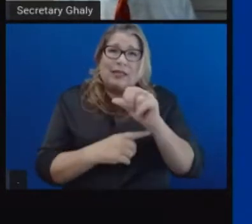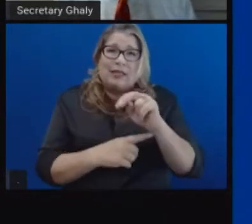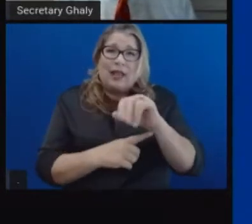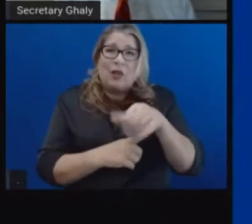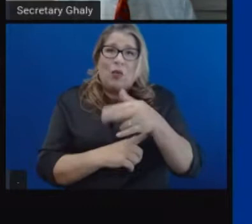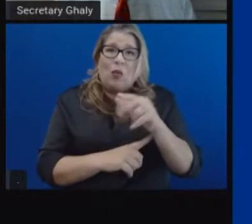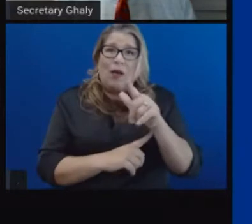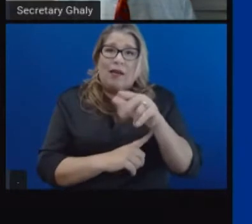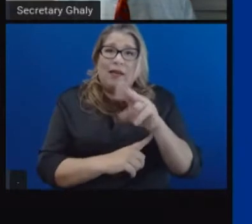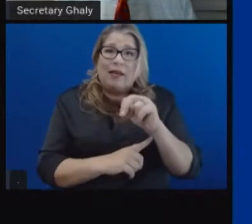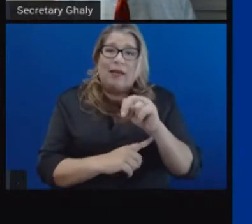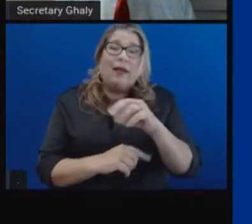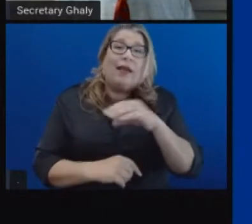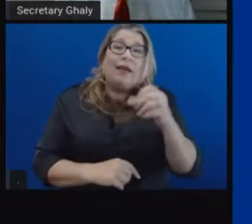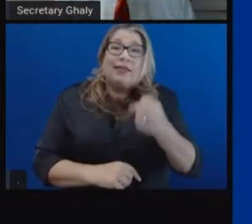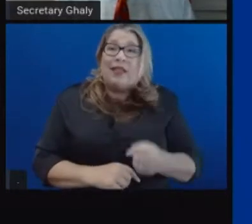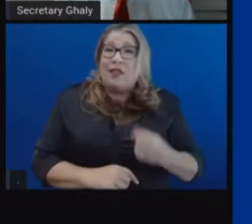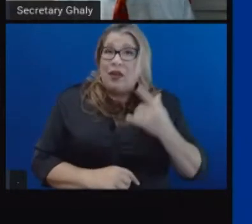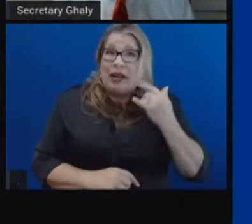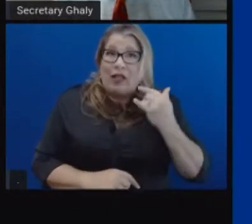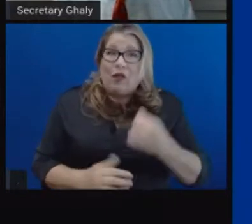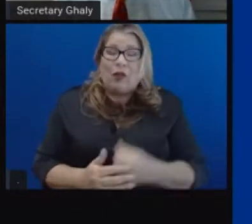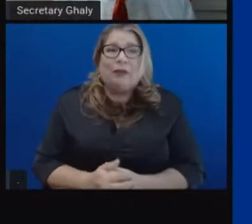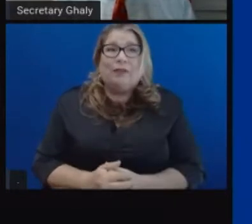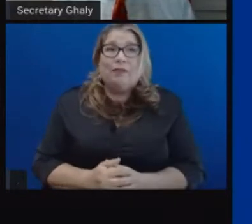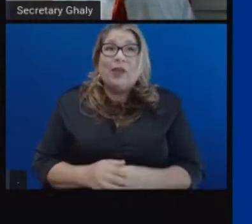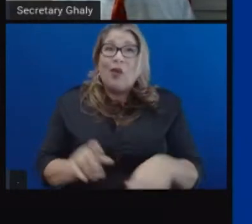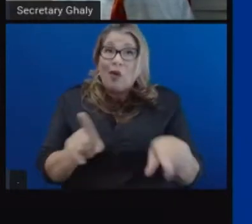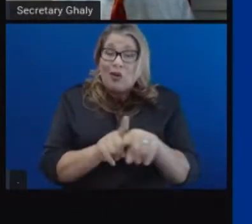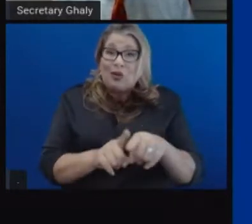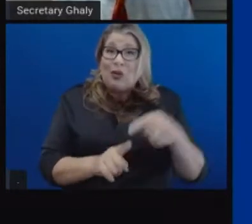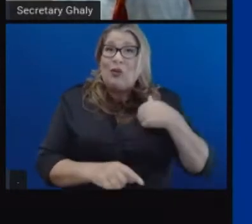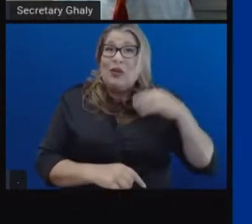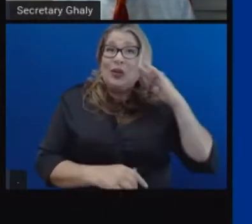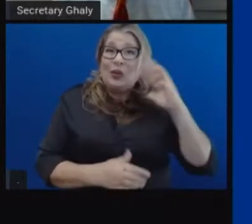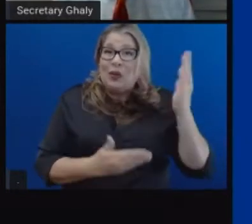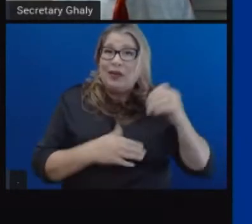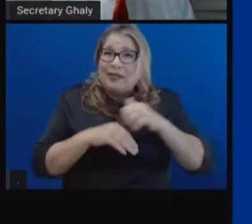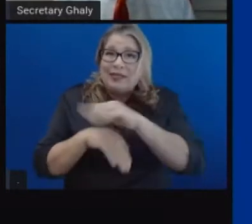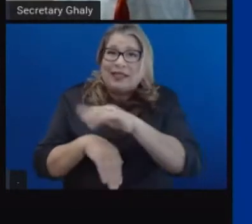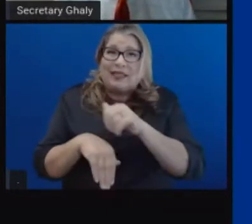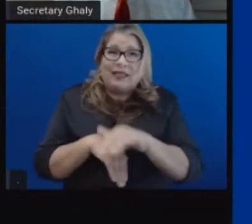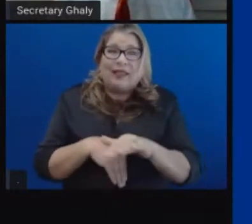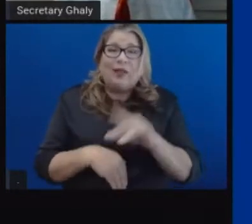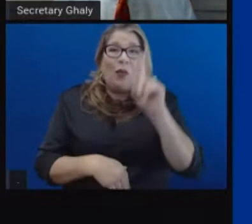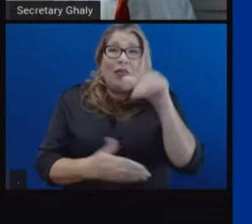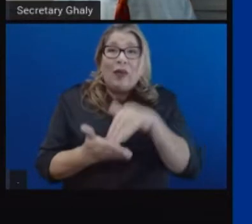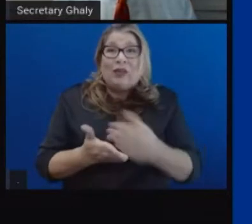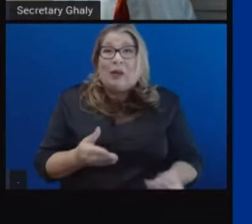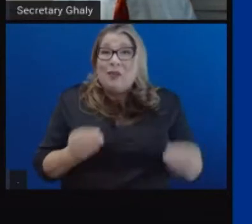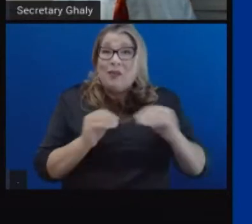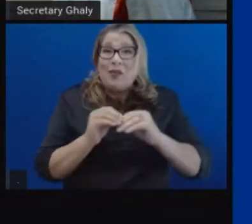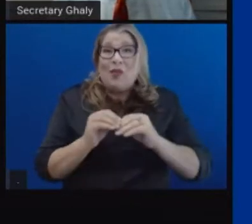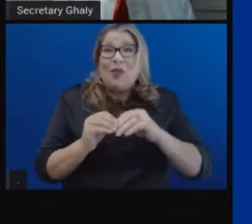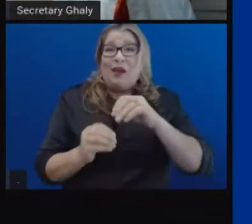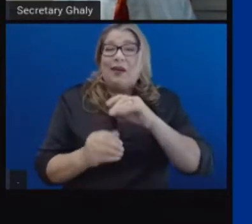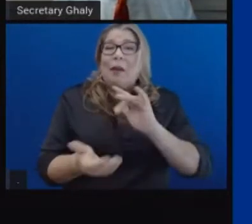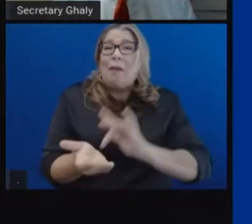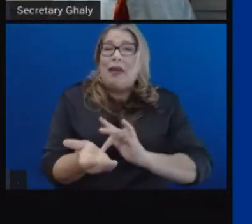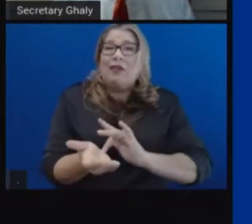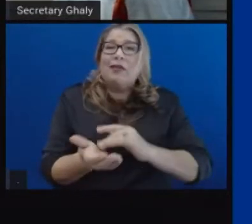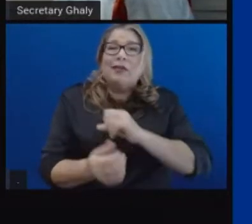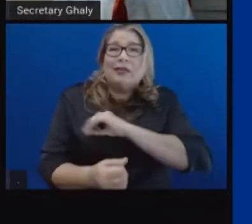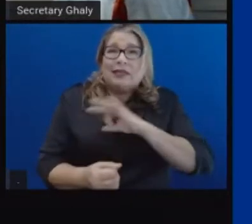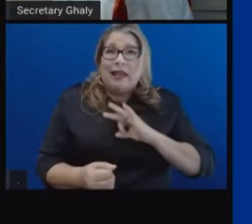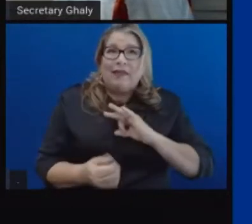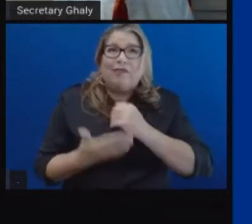another 1,000 medical professionals in the days ahead. Just in this week alone, increasing today, about